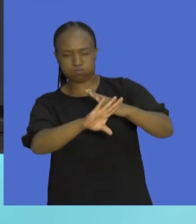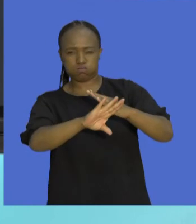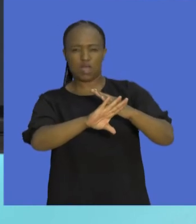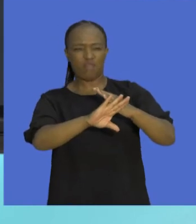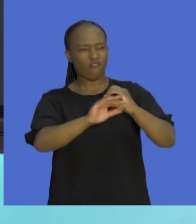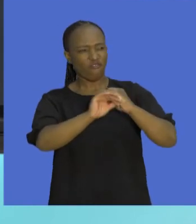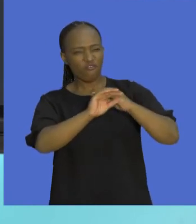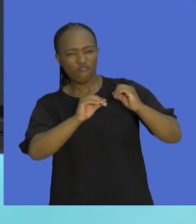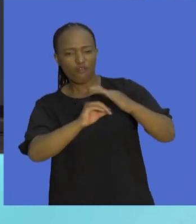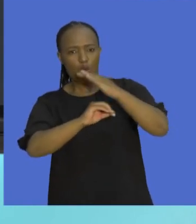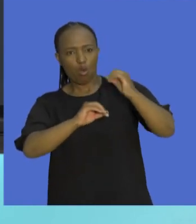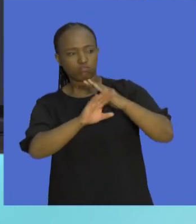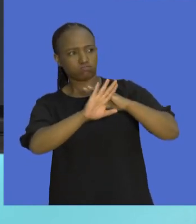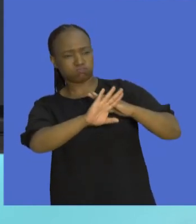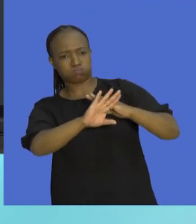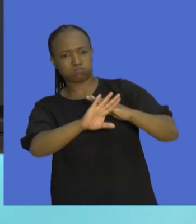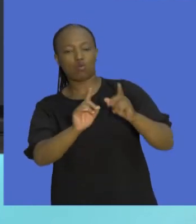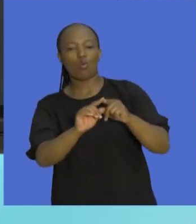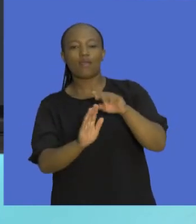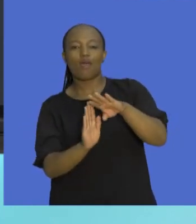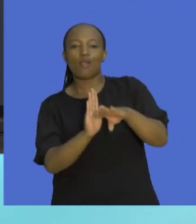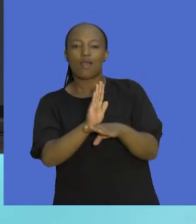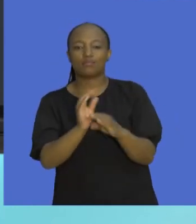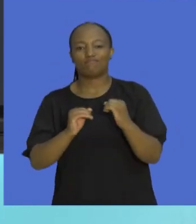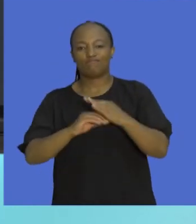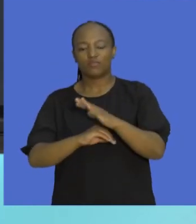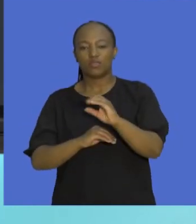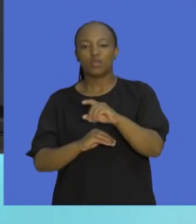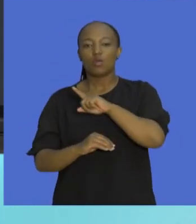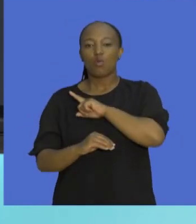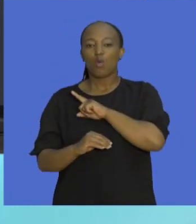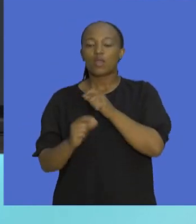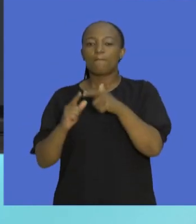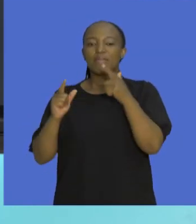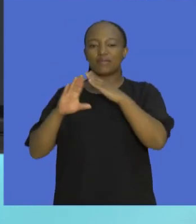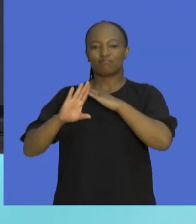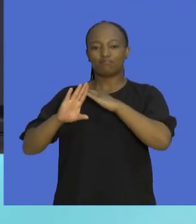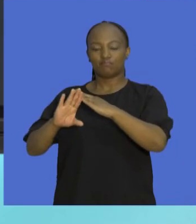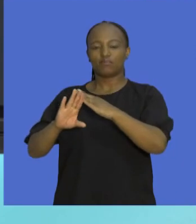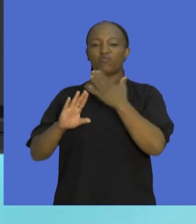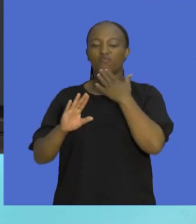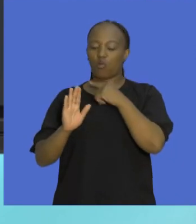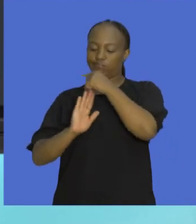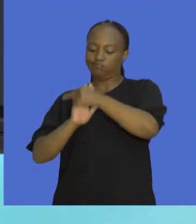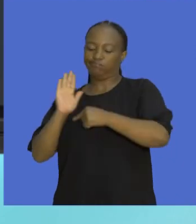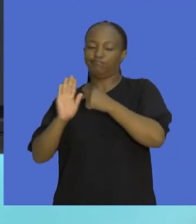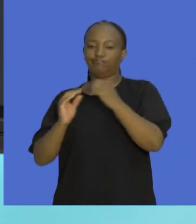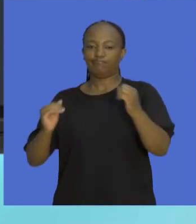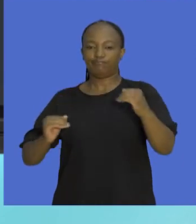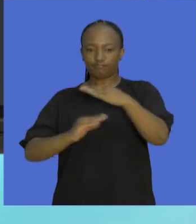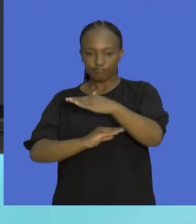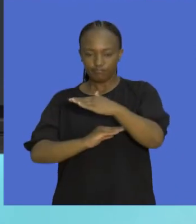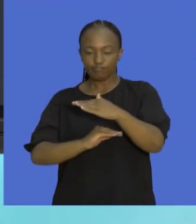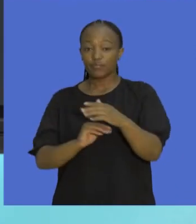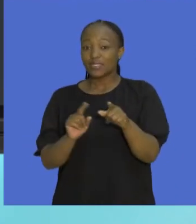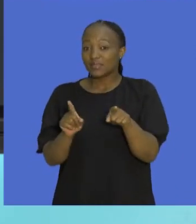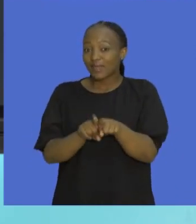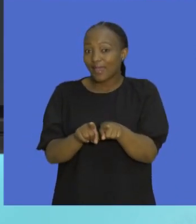opposition of flow of charge. Hence, we've got less current where there is greater resistance in a parallel circuit.